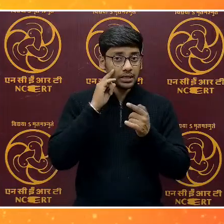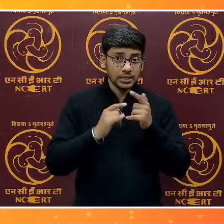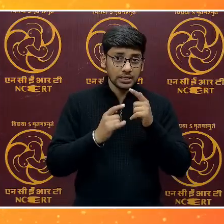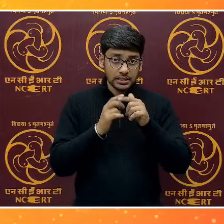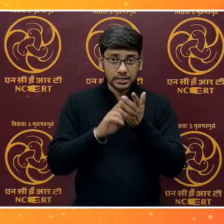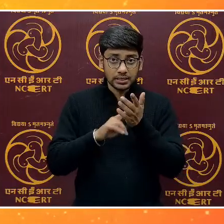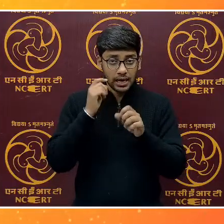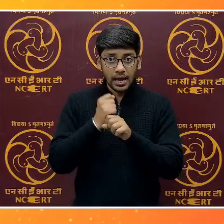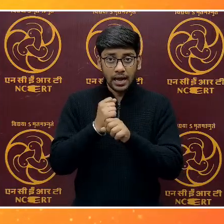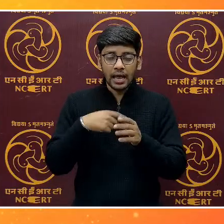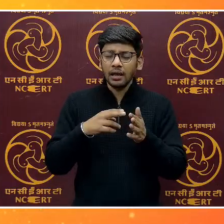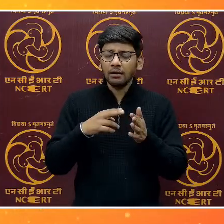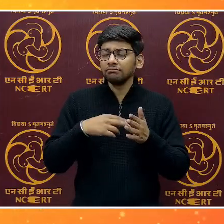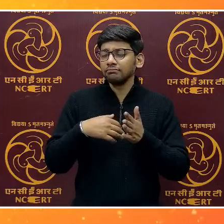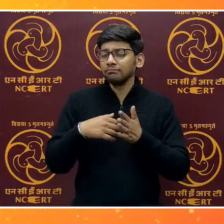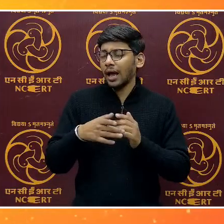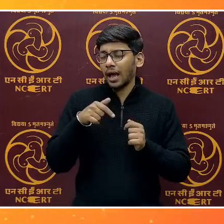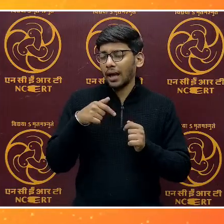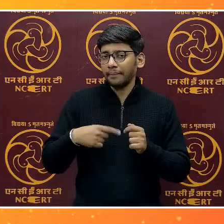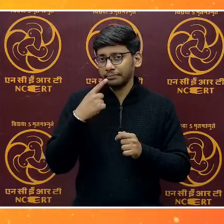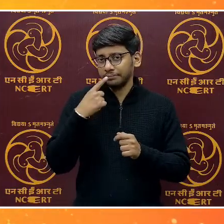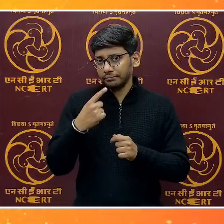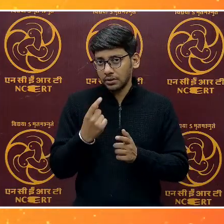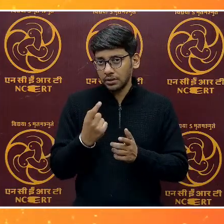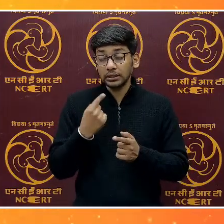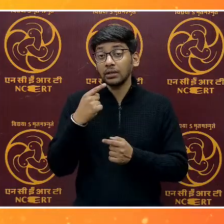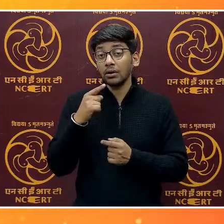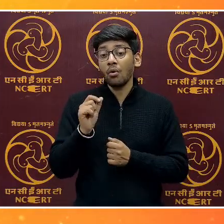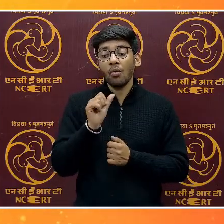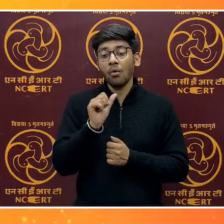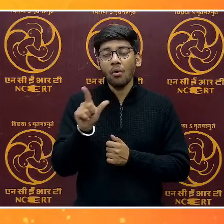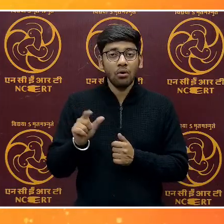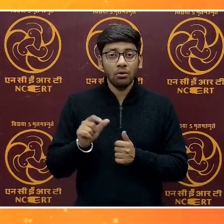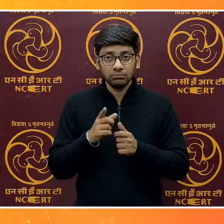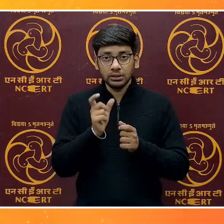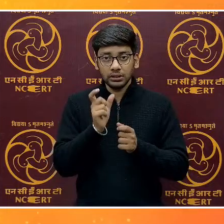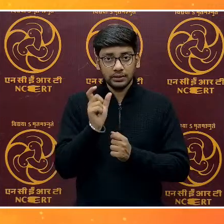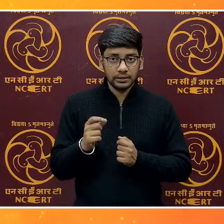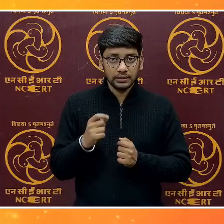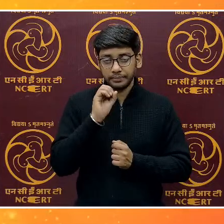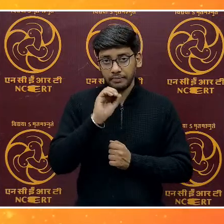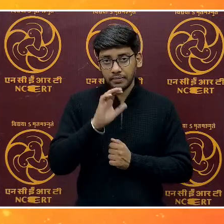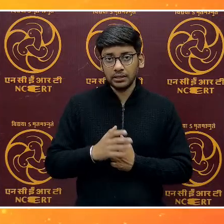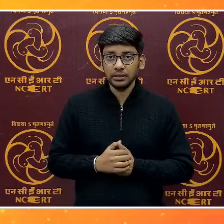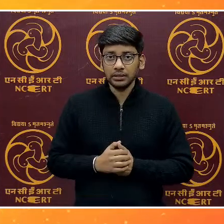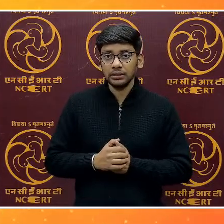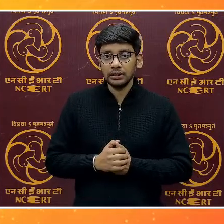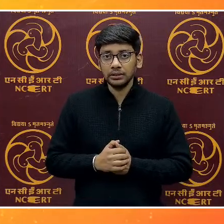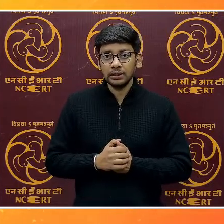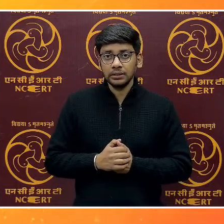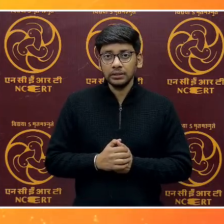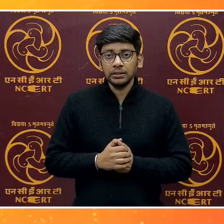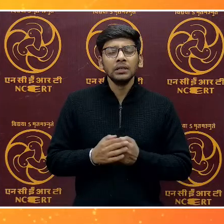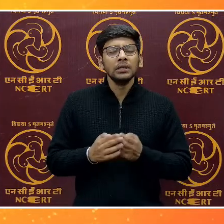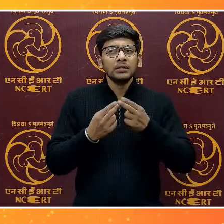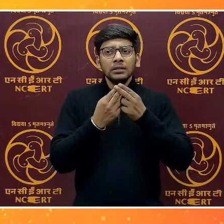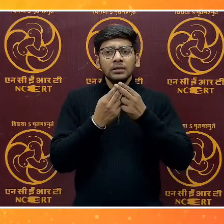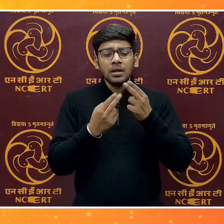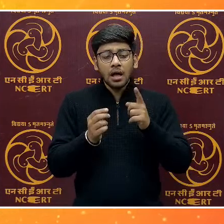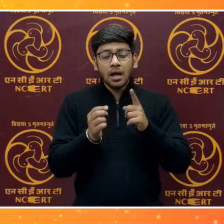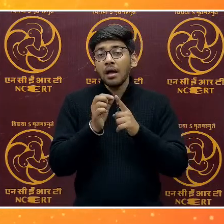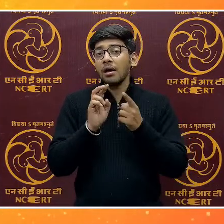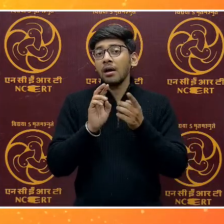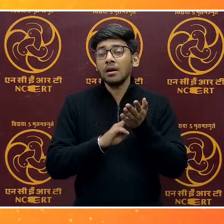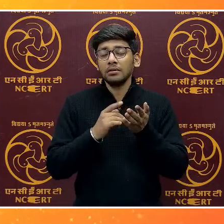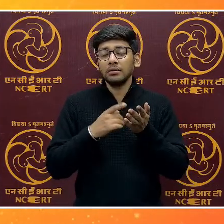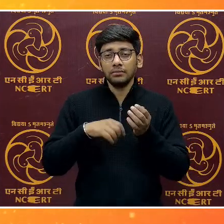Harpreet is always a very good student. Let's move on to find the poem. Right. And let us read the poem together.